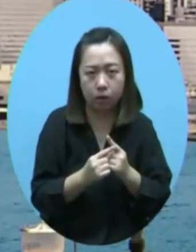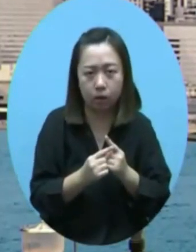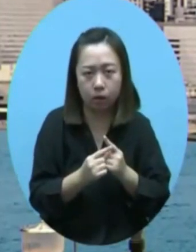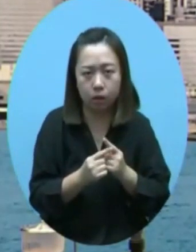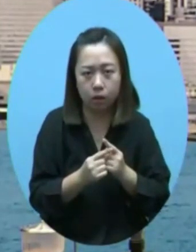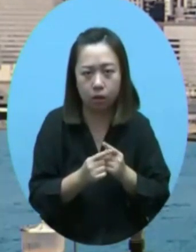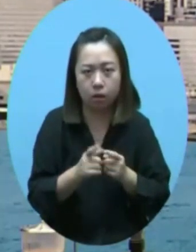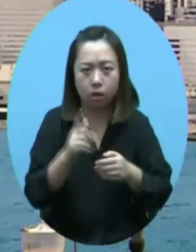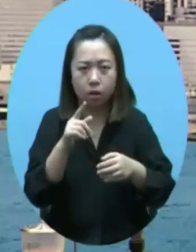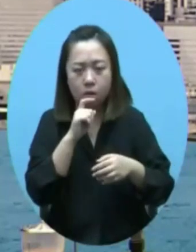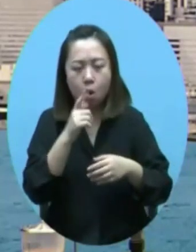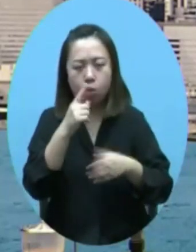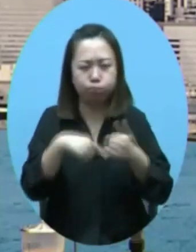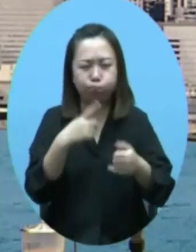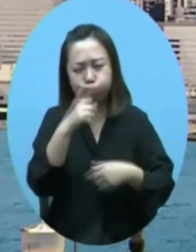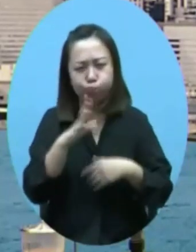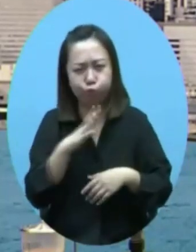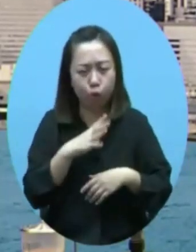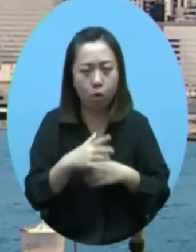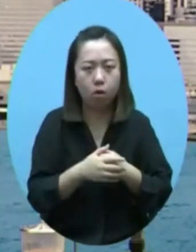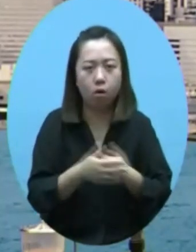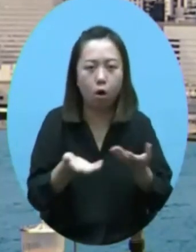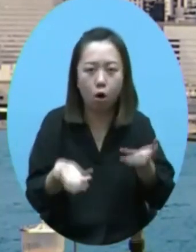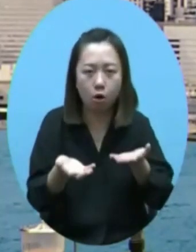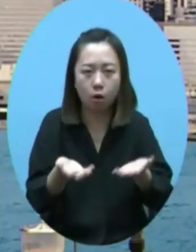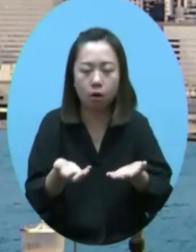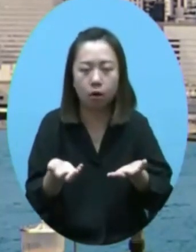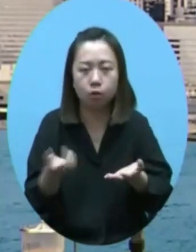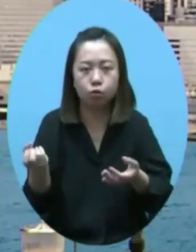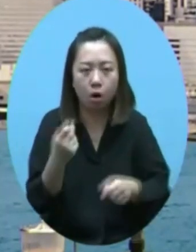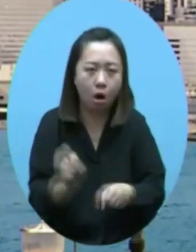it is possible that more cases will come, and there's a